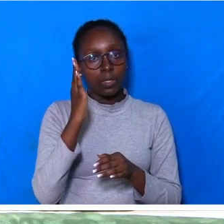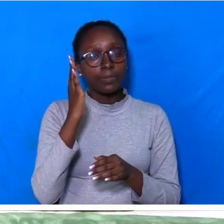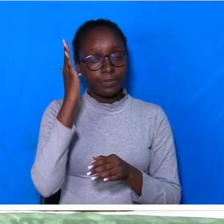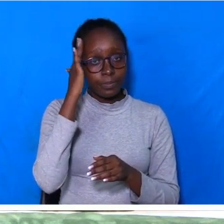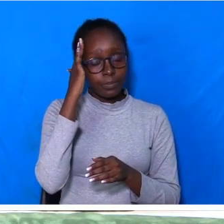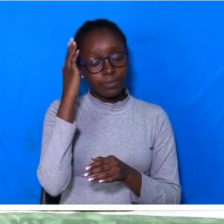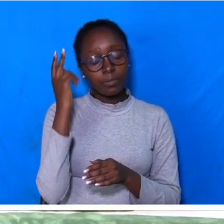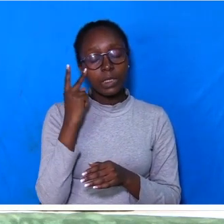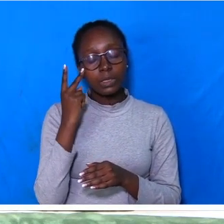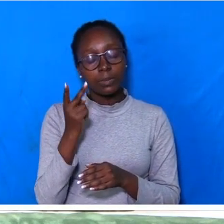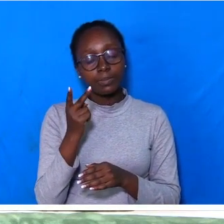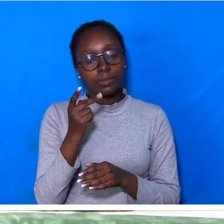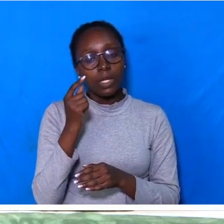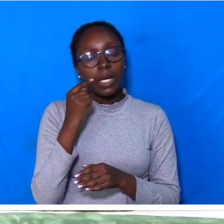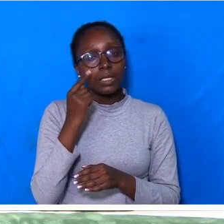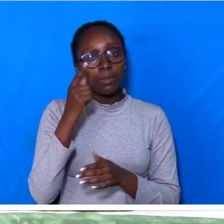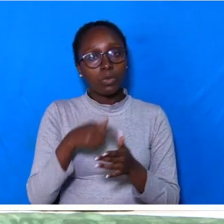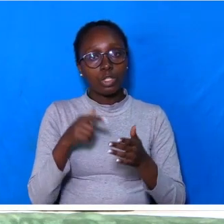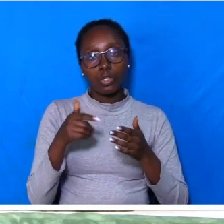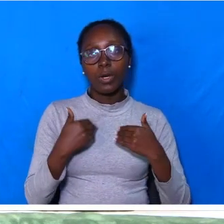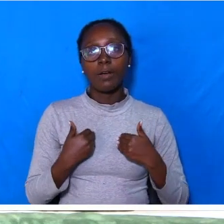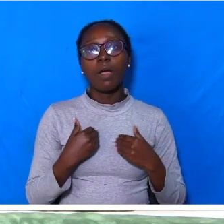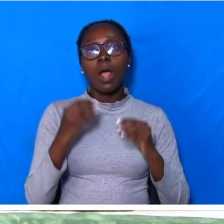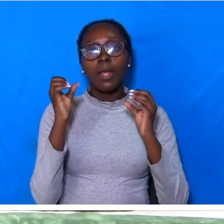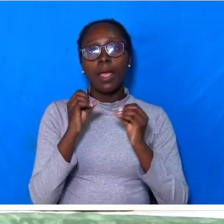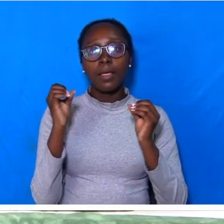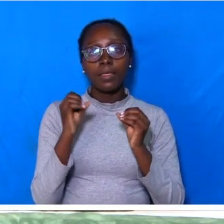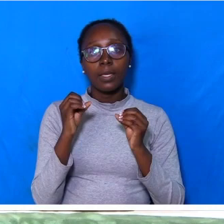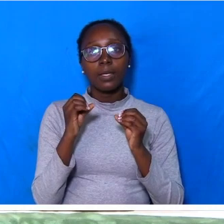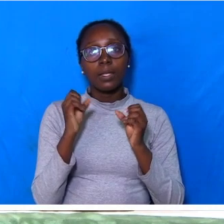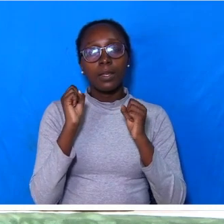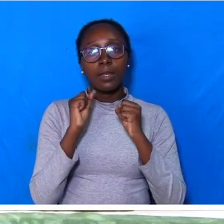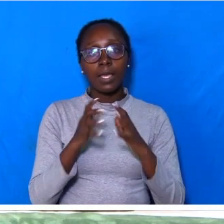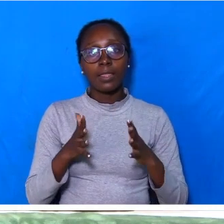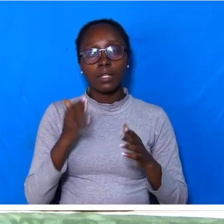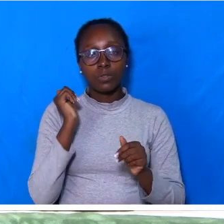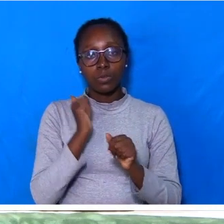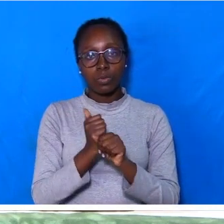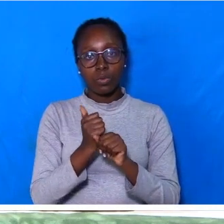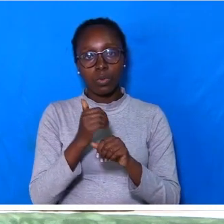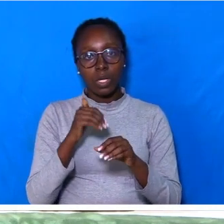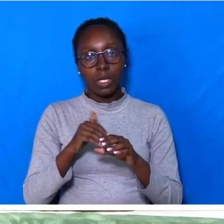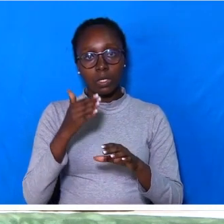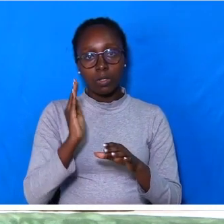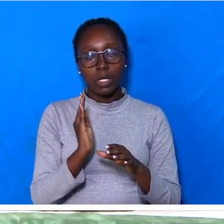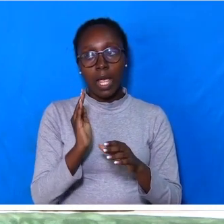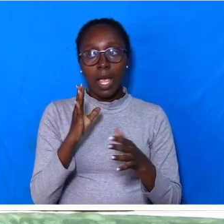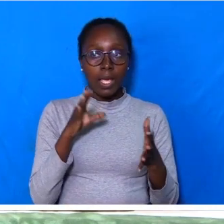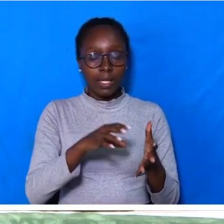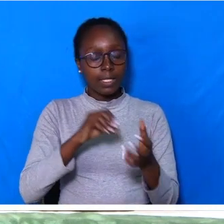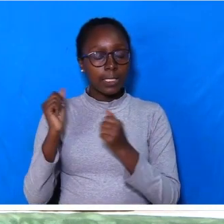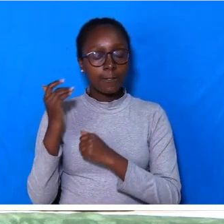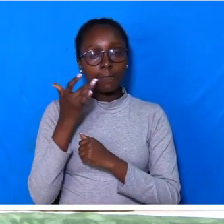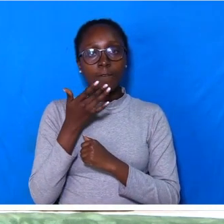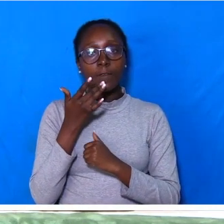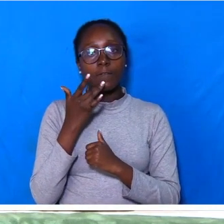you have nothing to do with him. He takes away his favor from you and he leaves you there. There is nothing as terrible